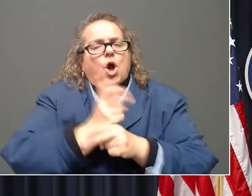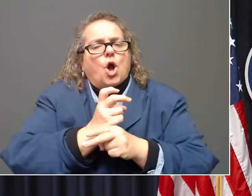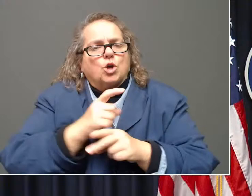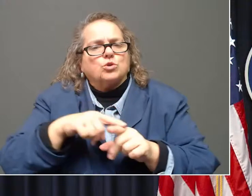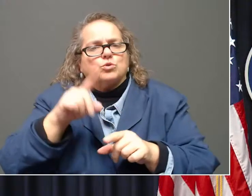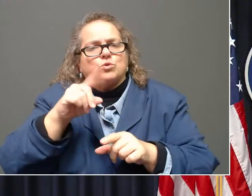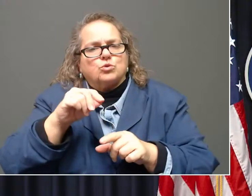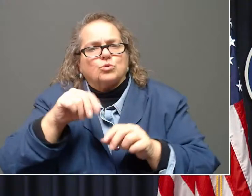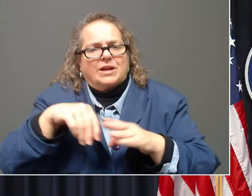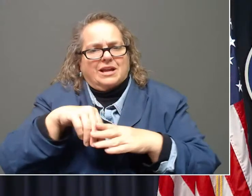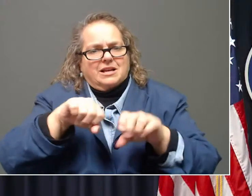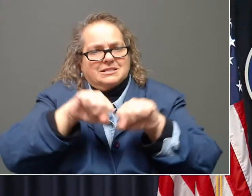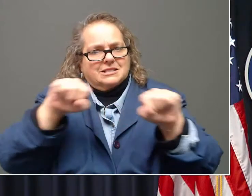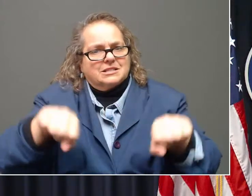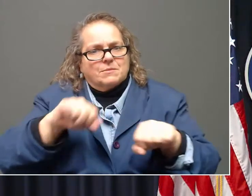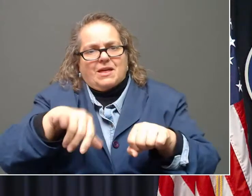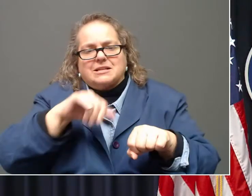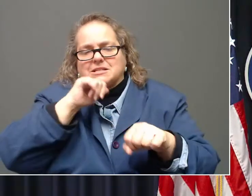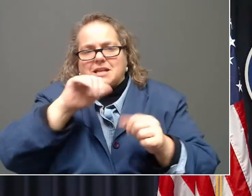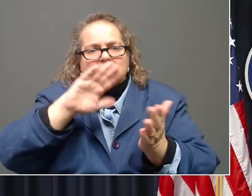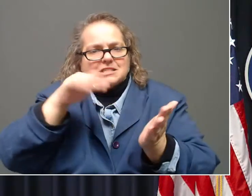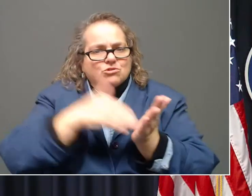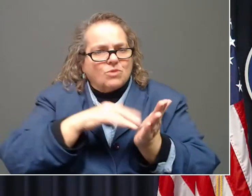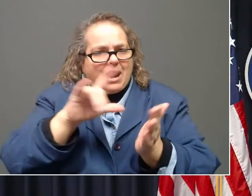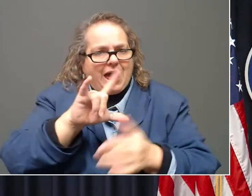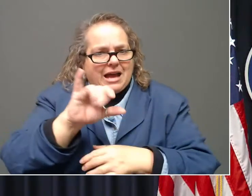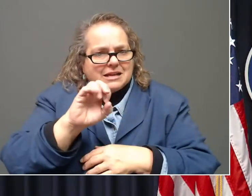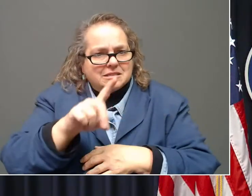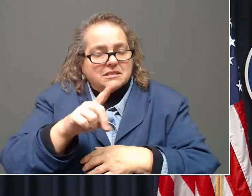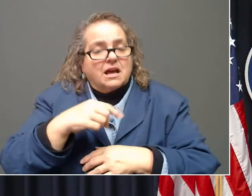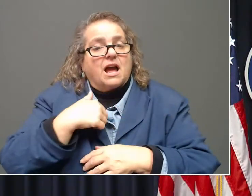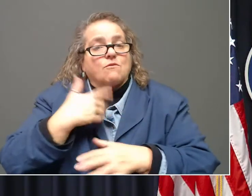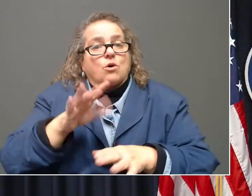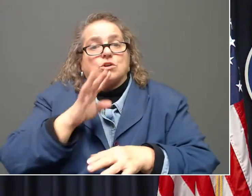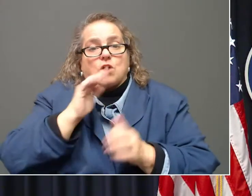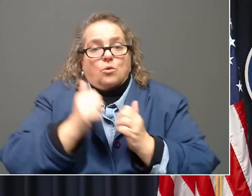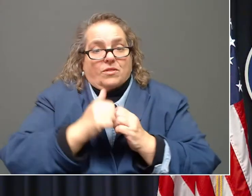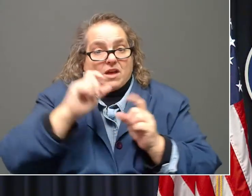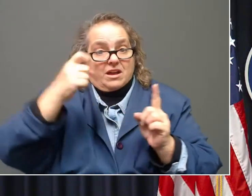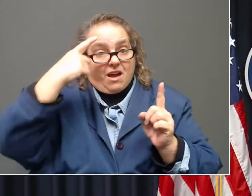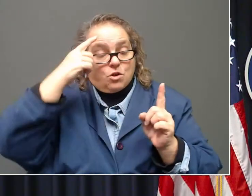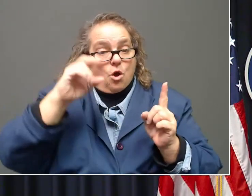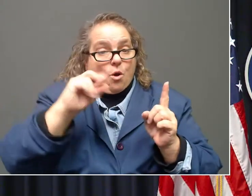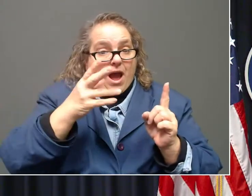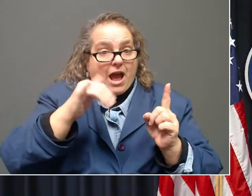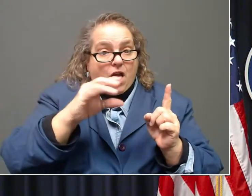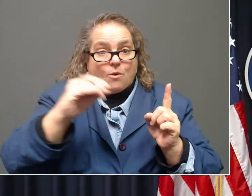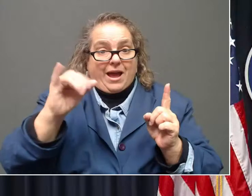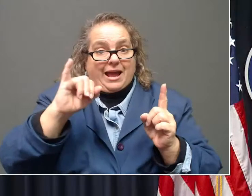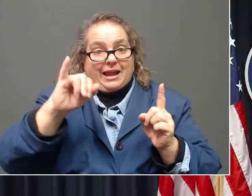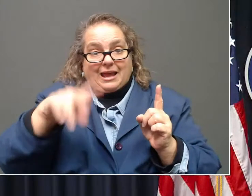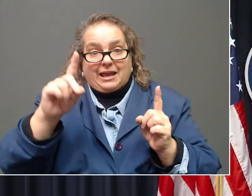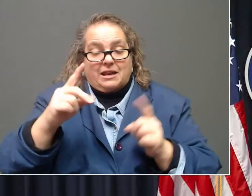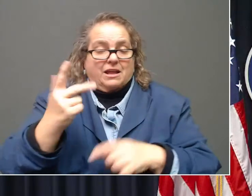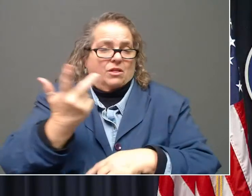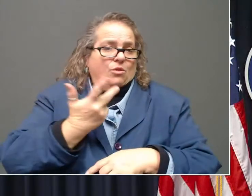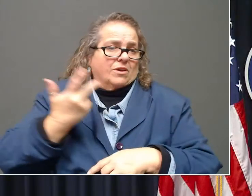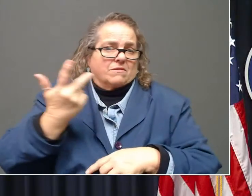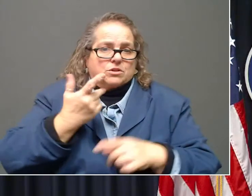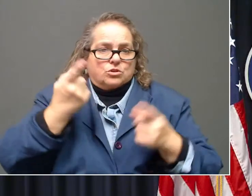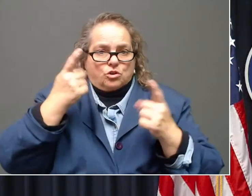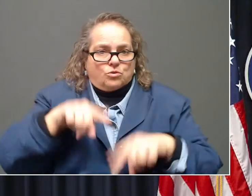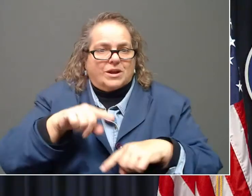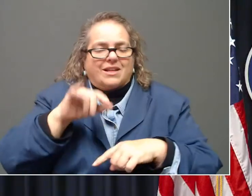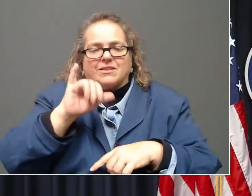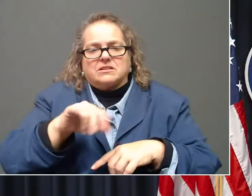seen that the access to resources. We have a Department for Public Health. The legislature doesn't have that. The